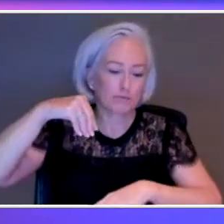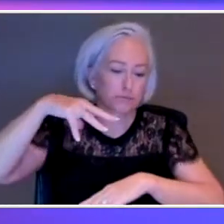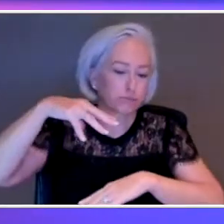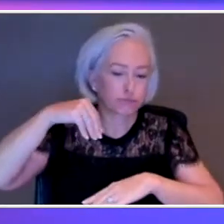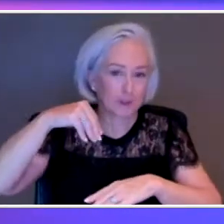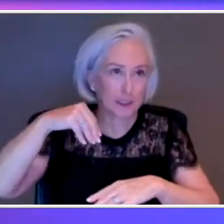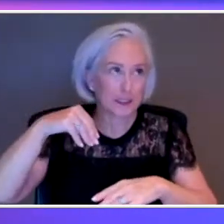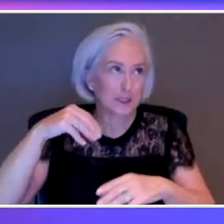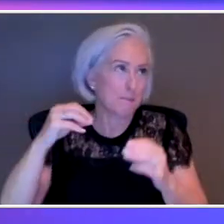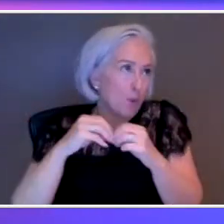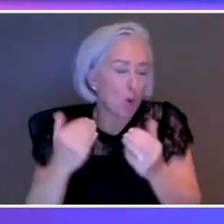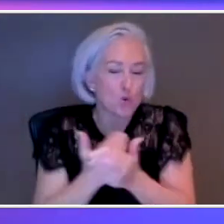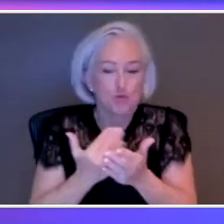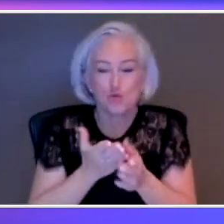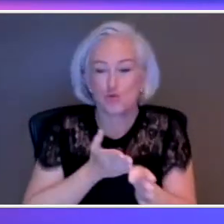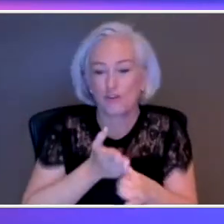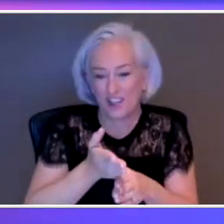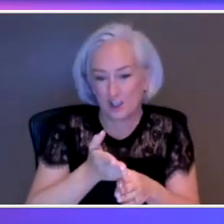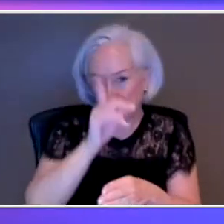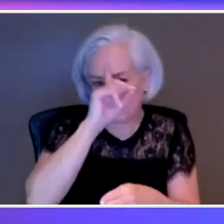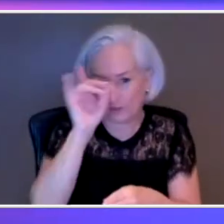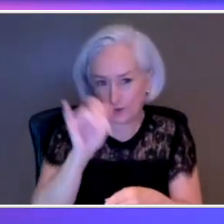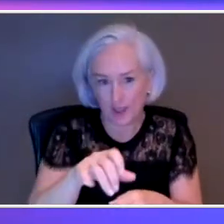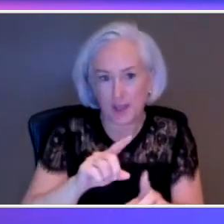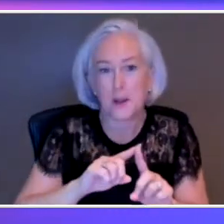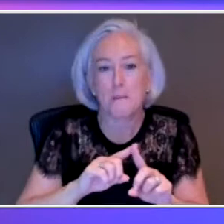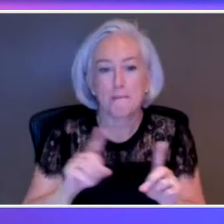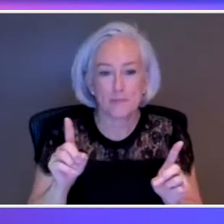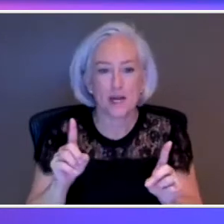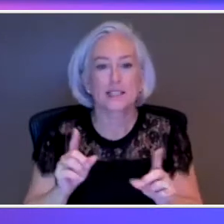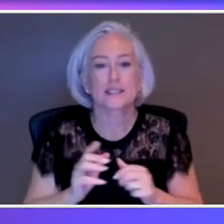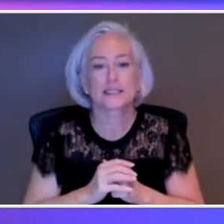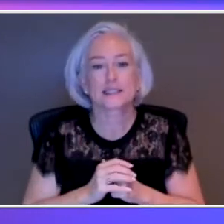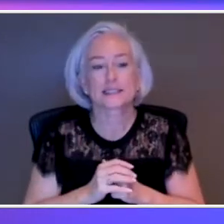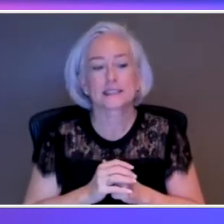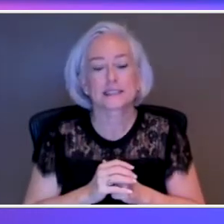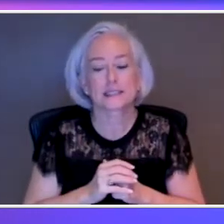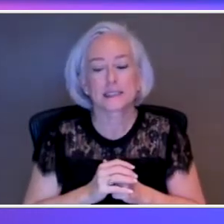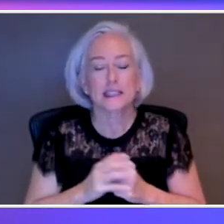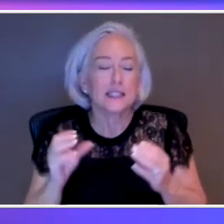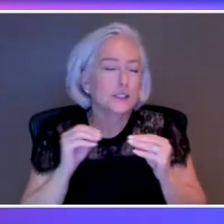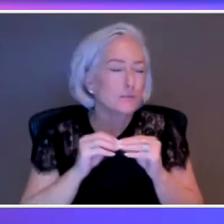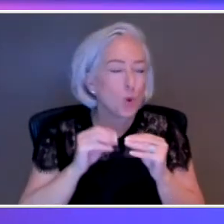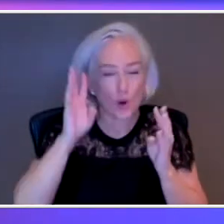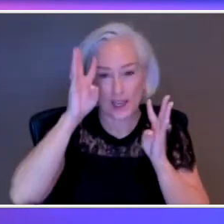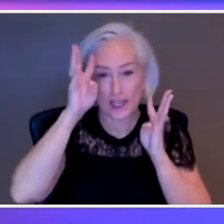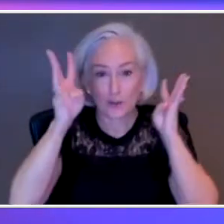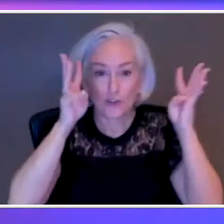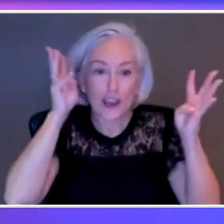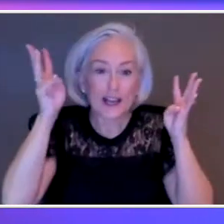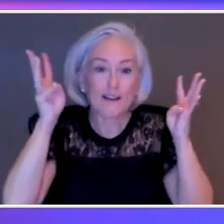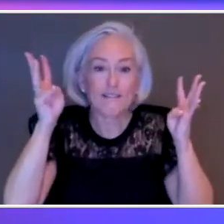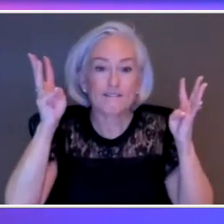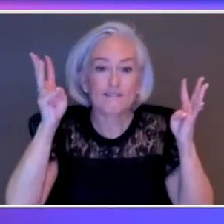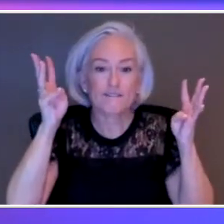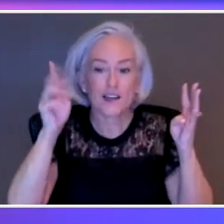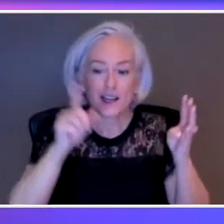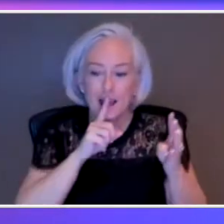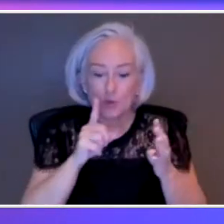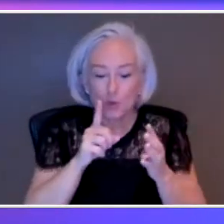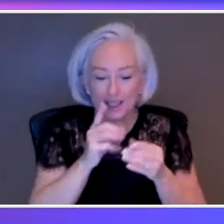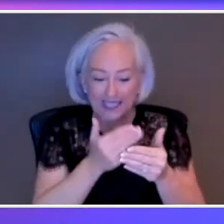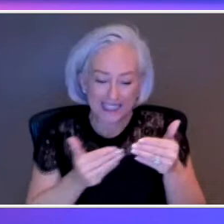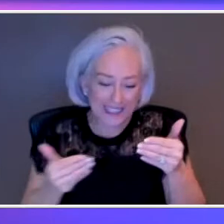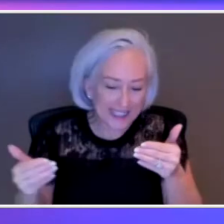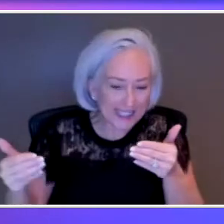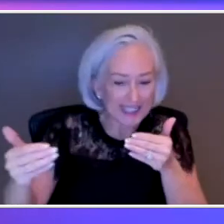medicine. But what it lends itself to is innovation and staying on the forefront of